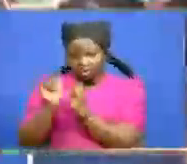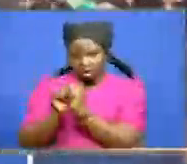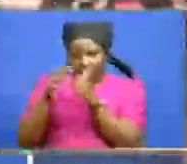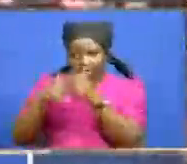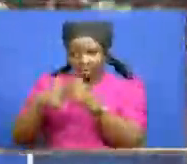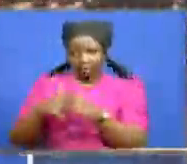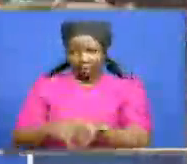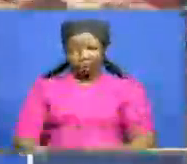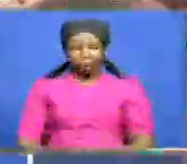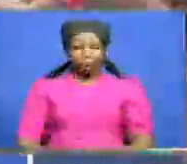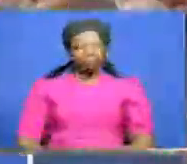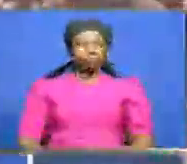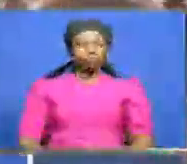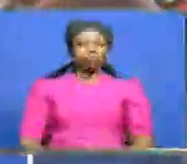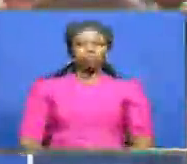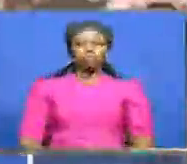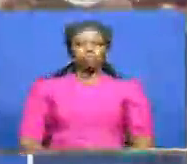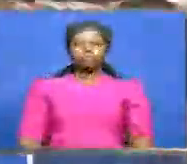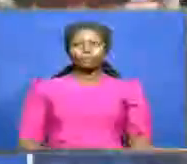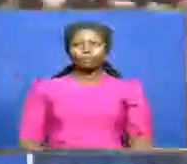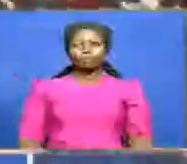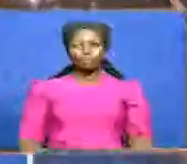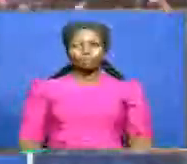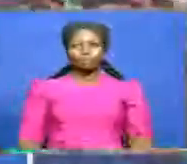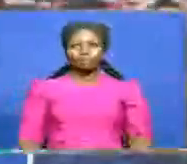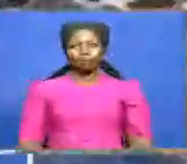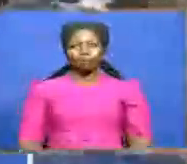Taifa letu tukufu, Kenya